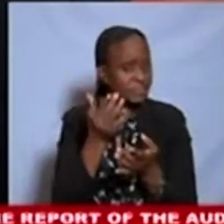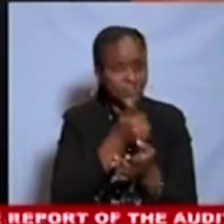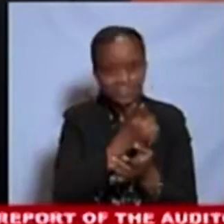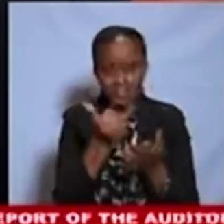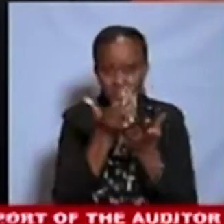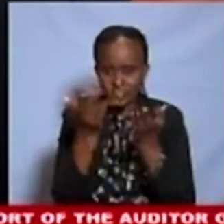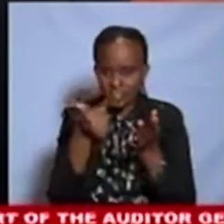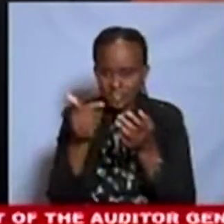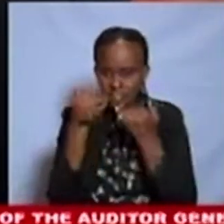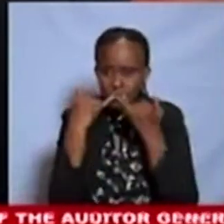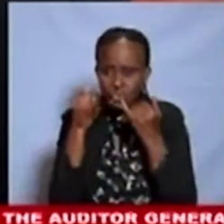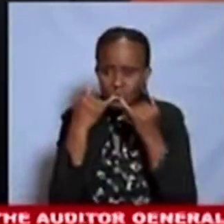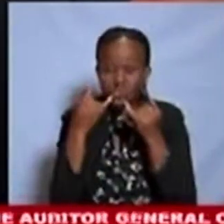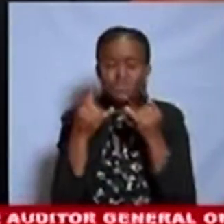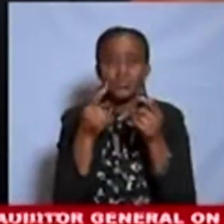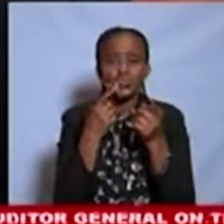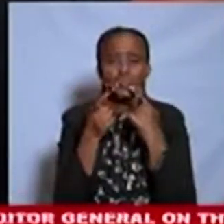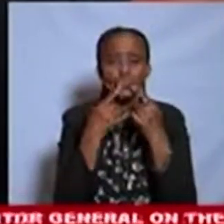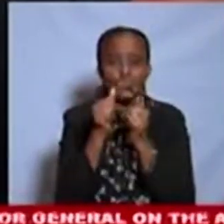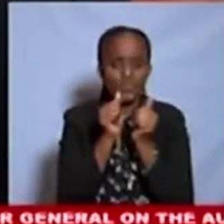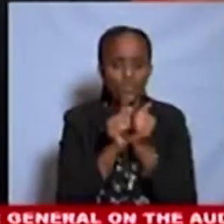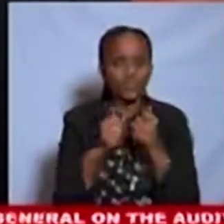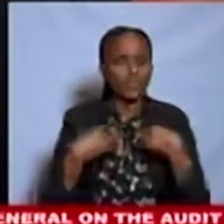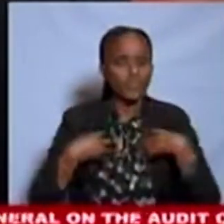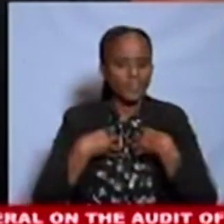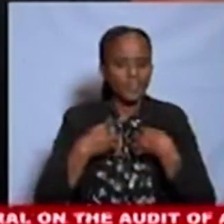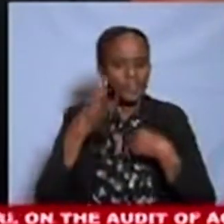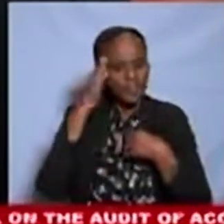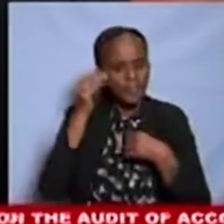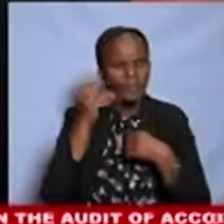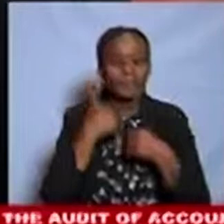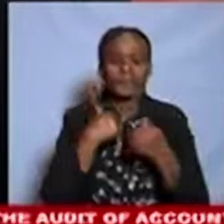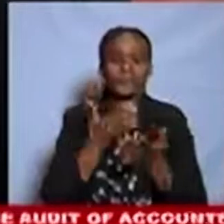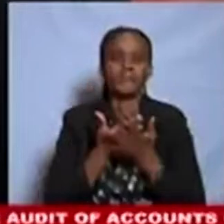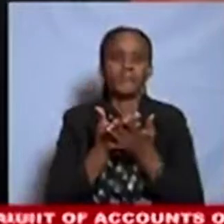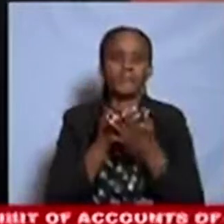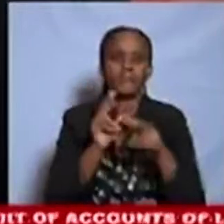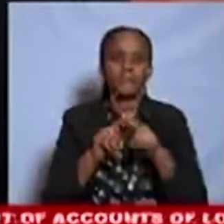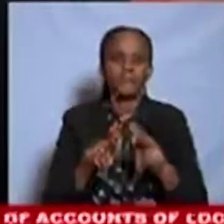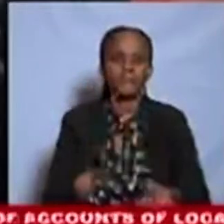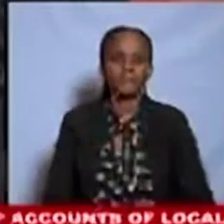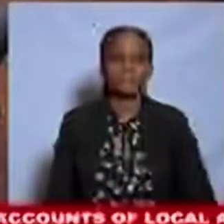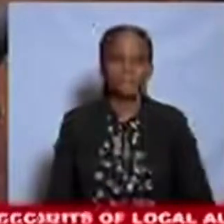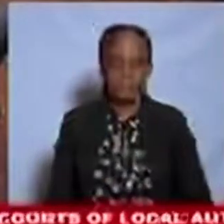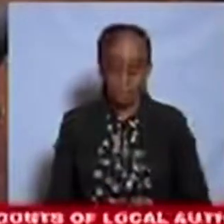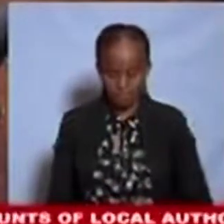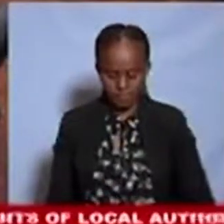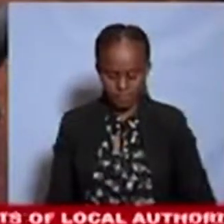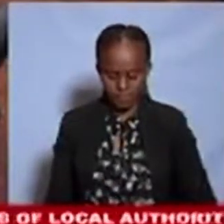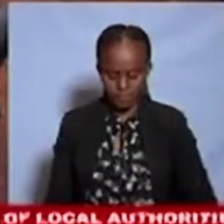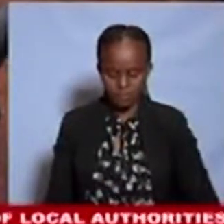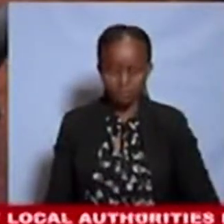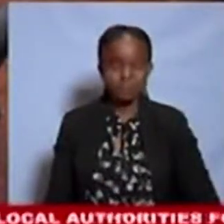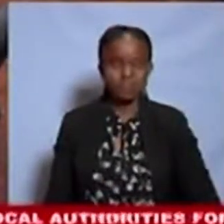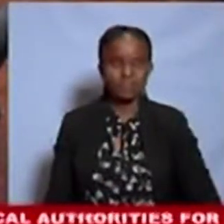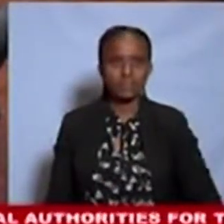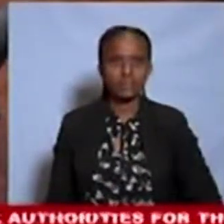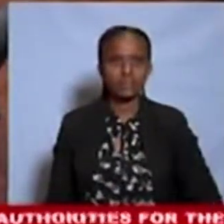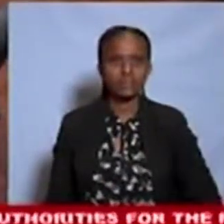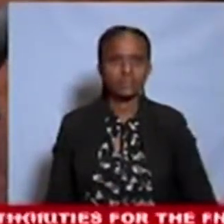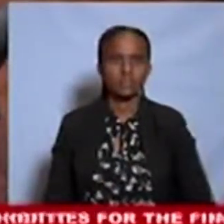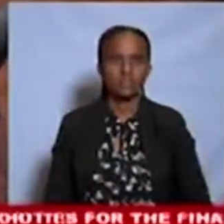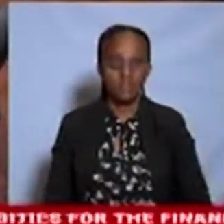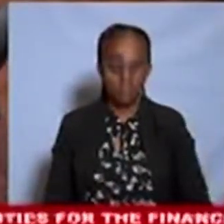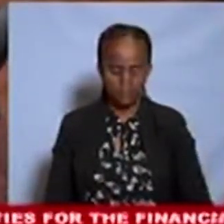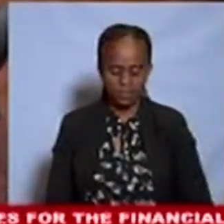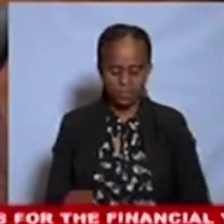where I have mentioned the animals. Why? As a Chair. Yeah, just to add, because here, when you calculate